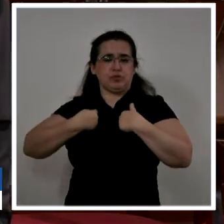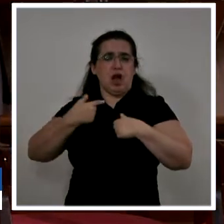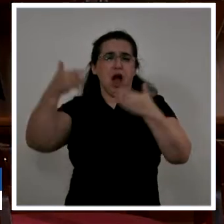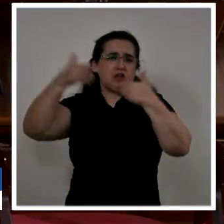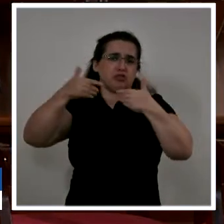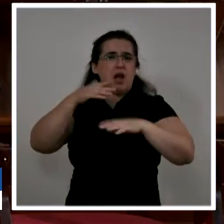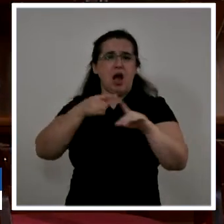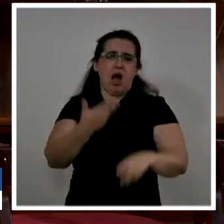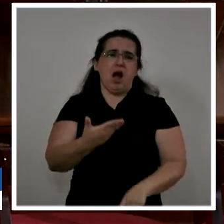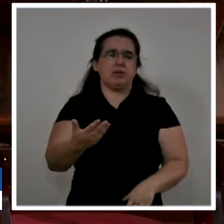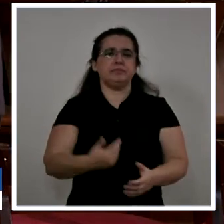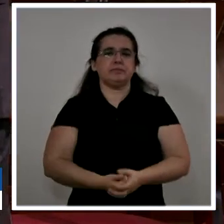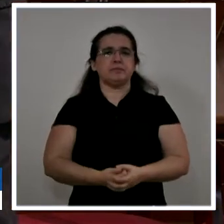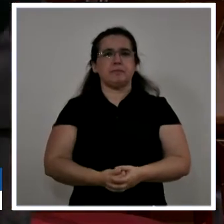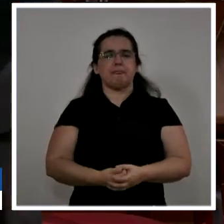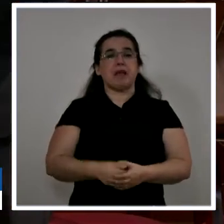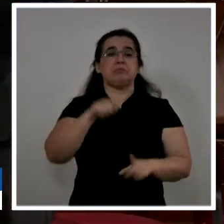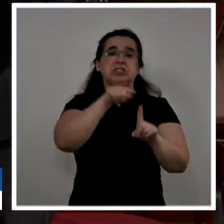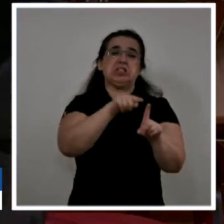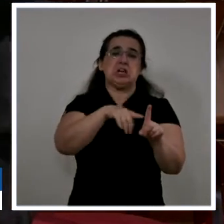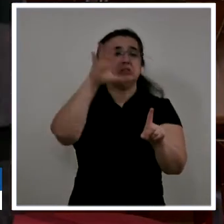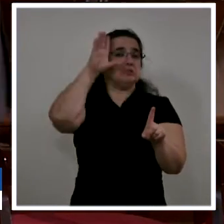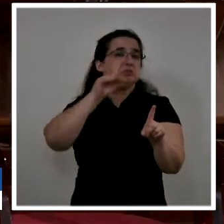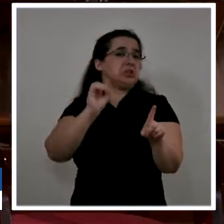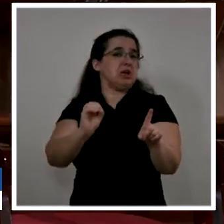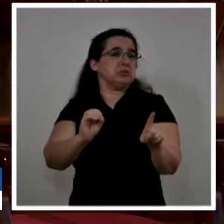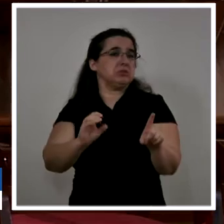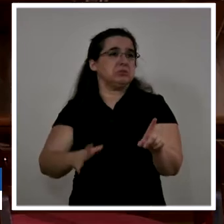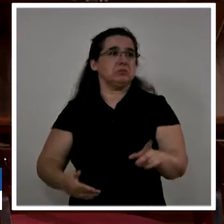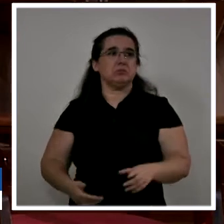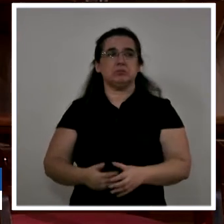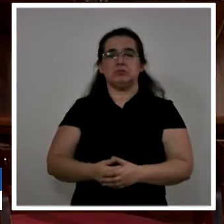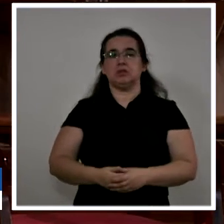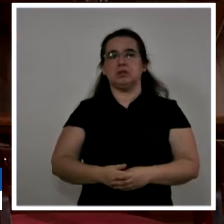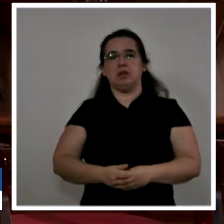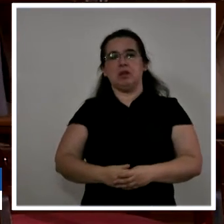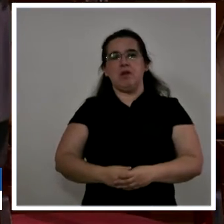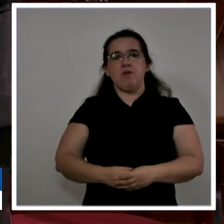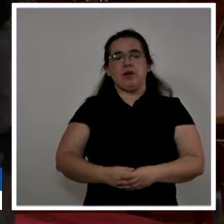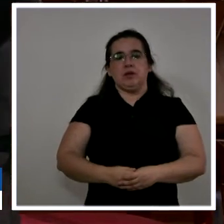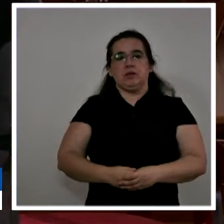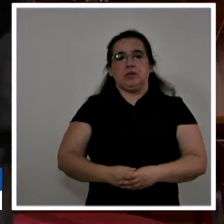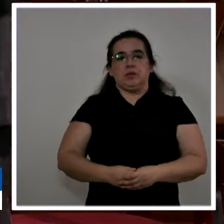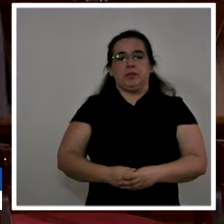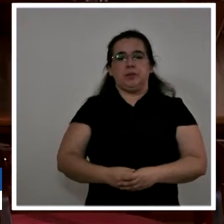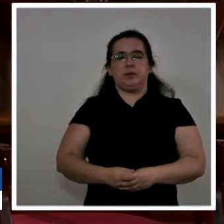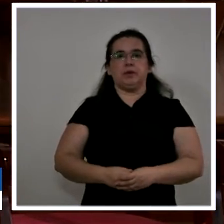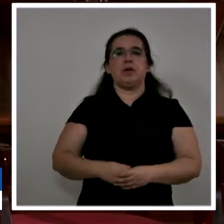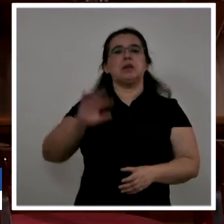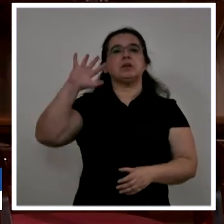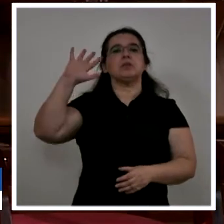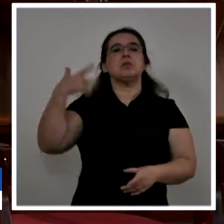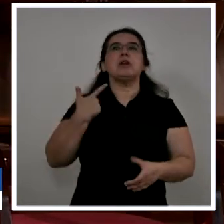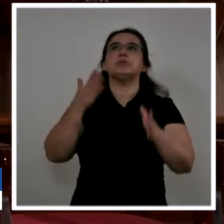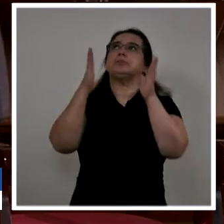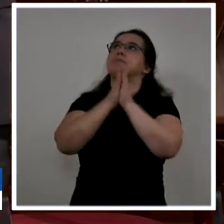what they did not know, o que eles não sabiam ou o que ele não sabe, was that when God and Jesus got together, foi quando